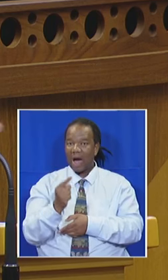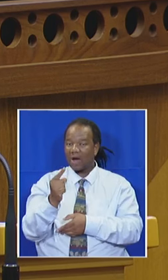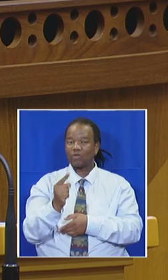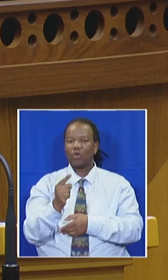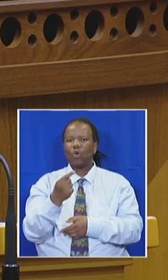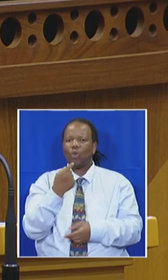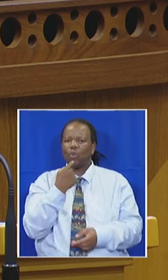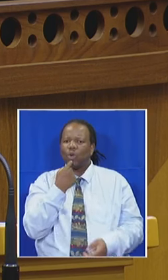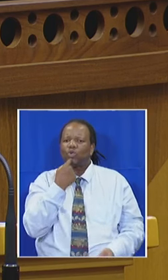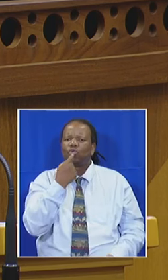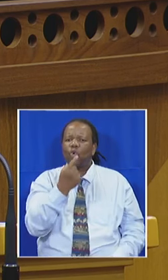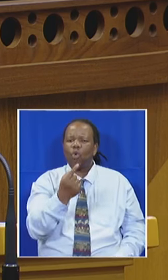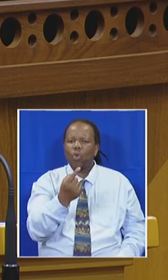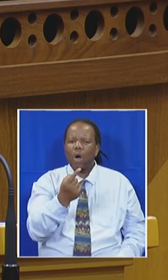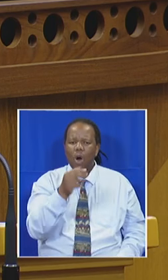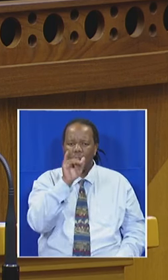be racist,